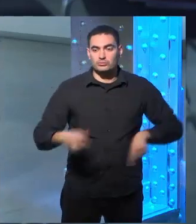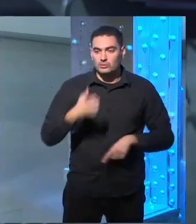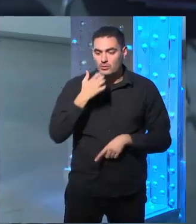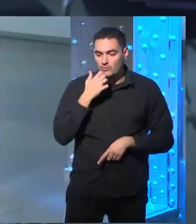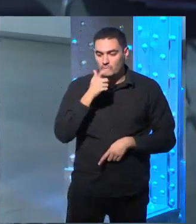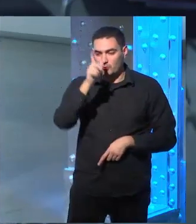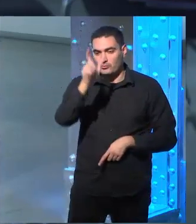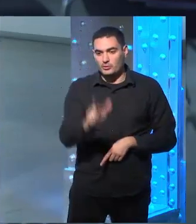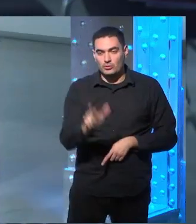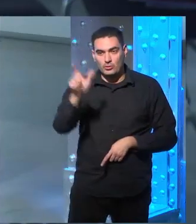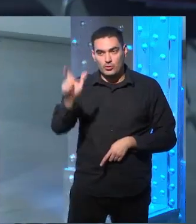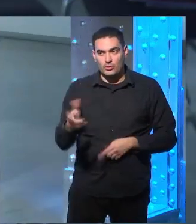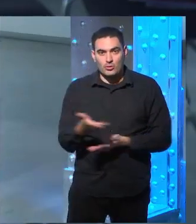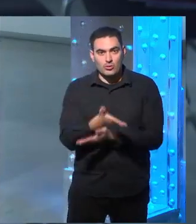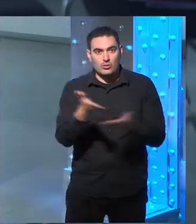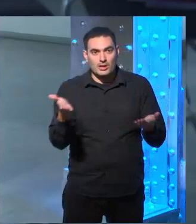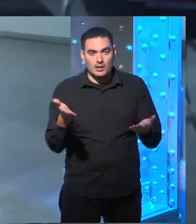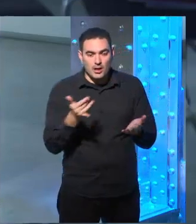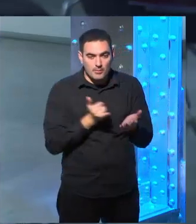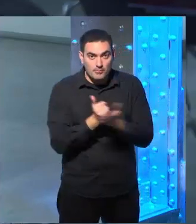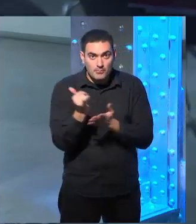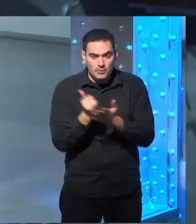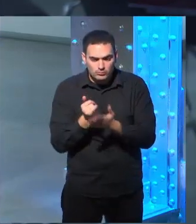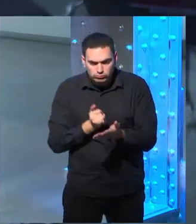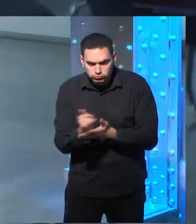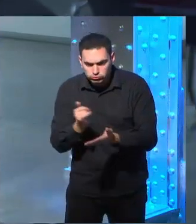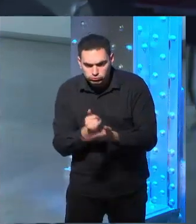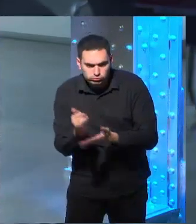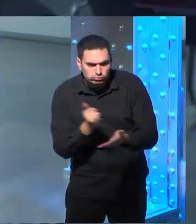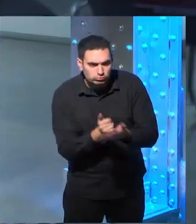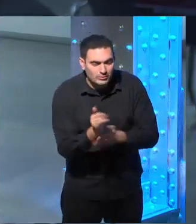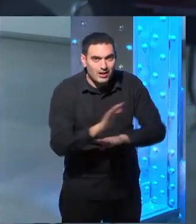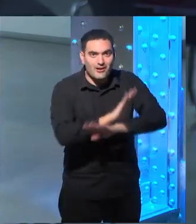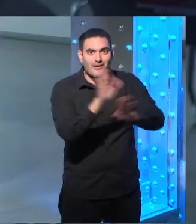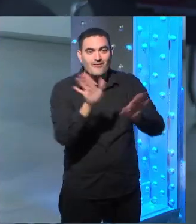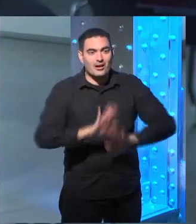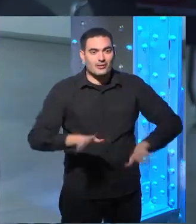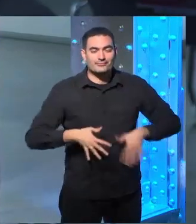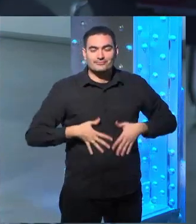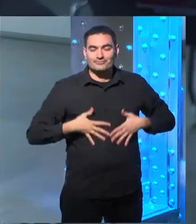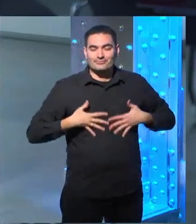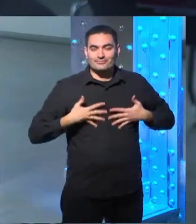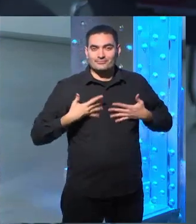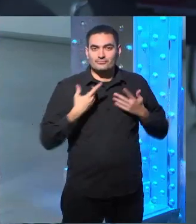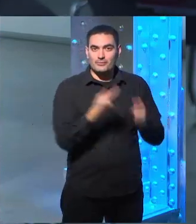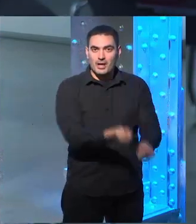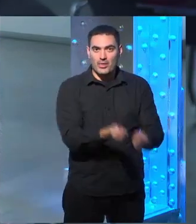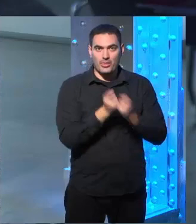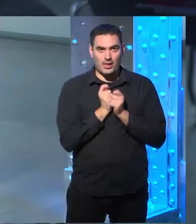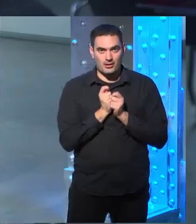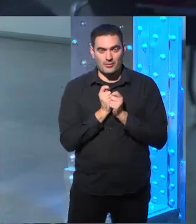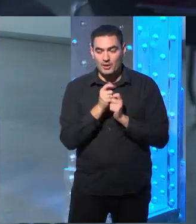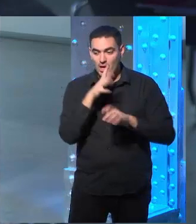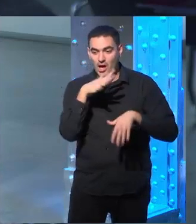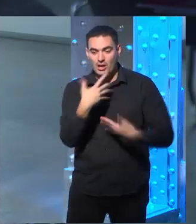see now someone plugging the earth with their hands, you would be moved,